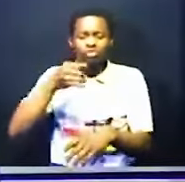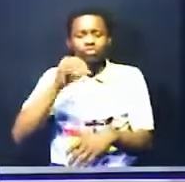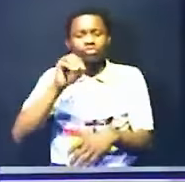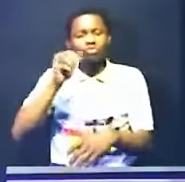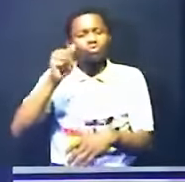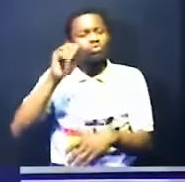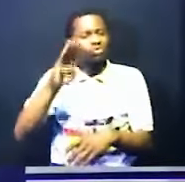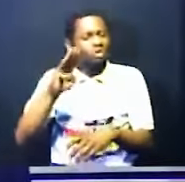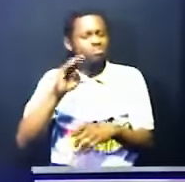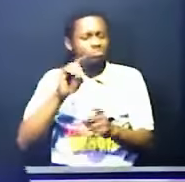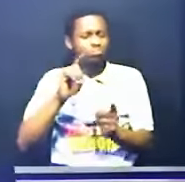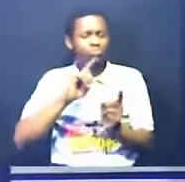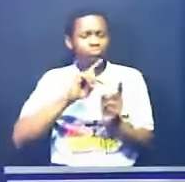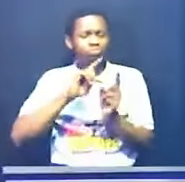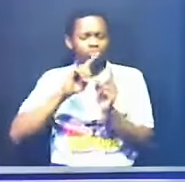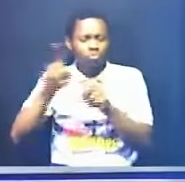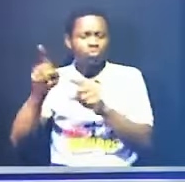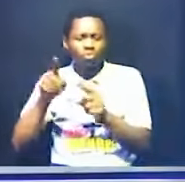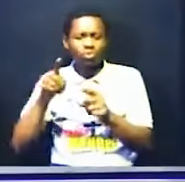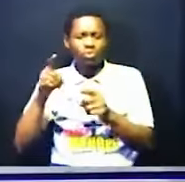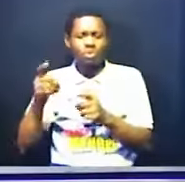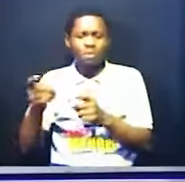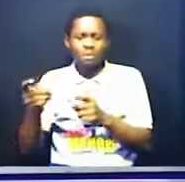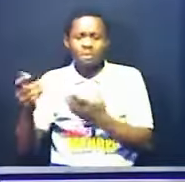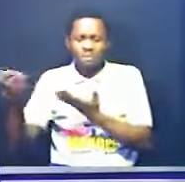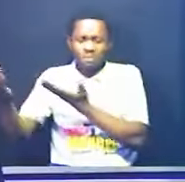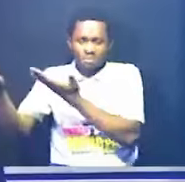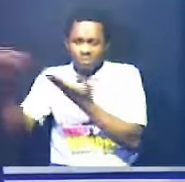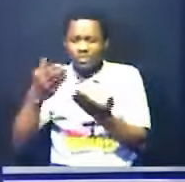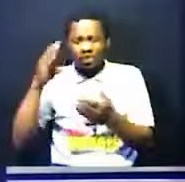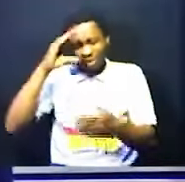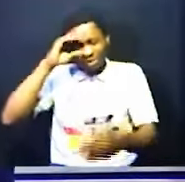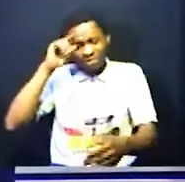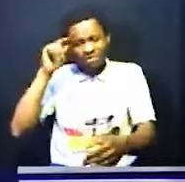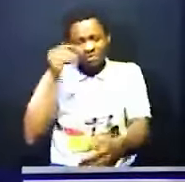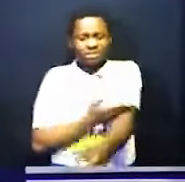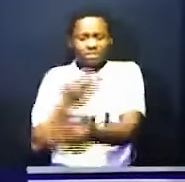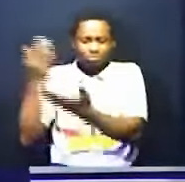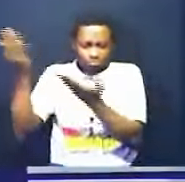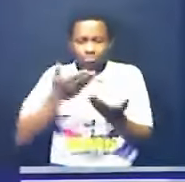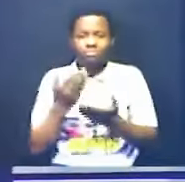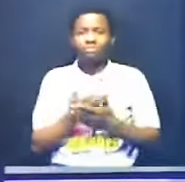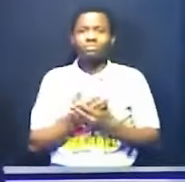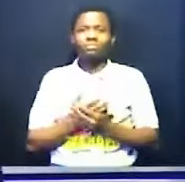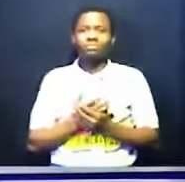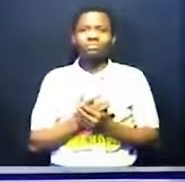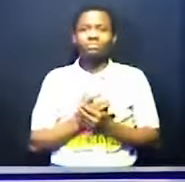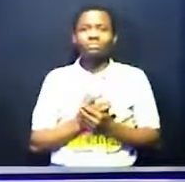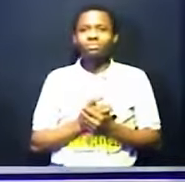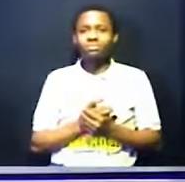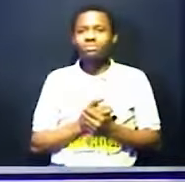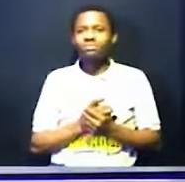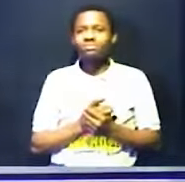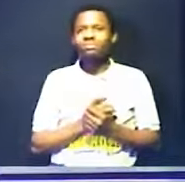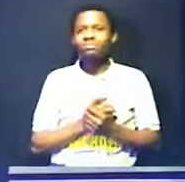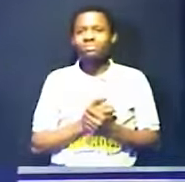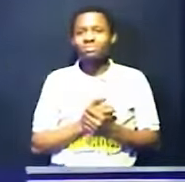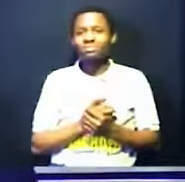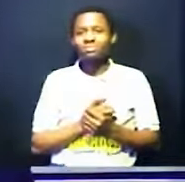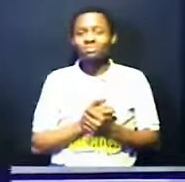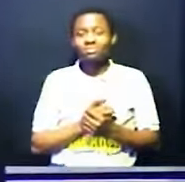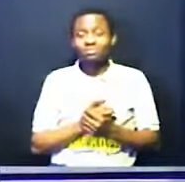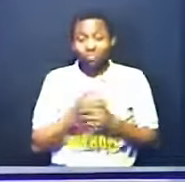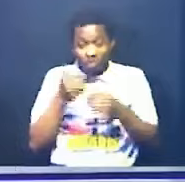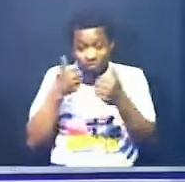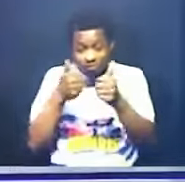ɔhwɛ sɛ nana onya Absalom obehu no enti ɔno ayɛ nhyehyɛ ma ɛyɛ sɛ wɔn kɔfrɛ Absalom na ɔmra. Are you